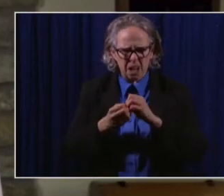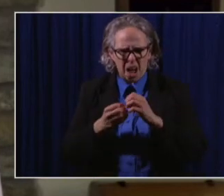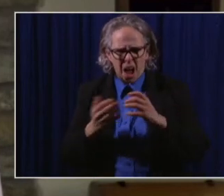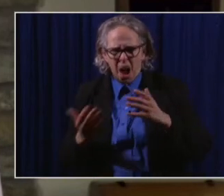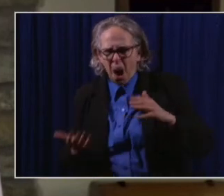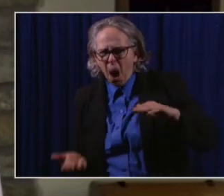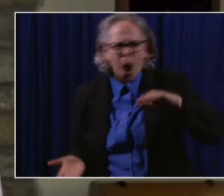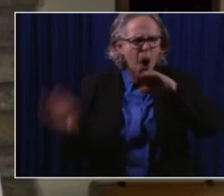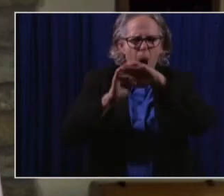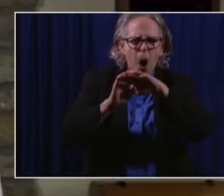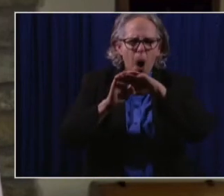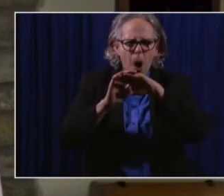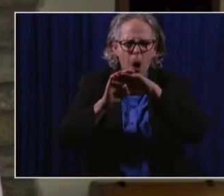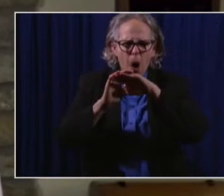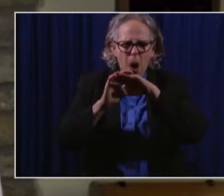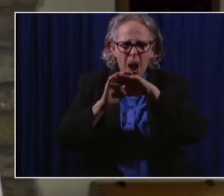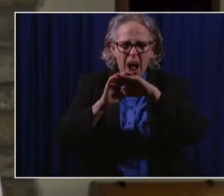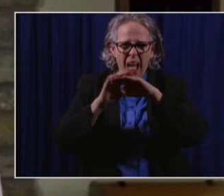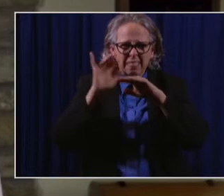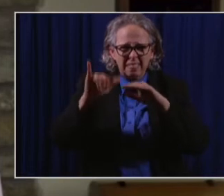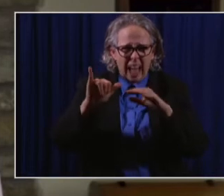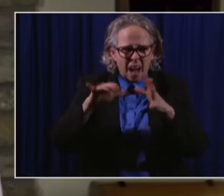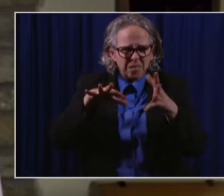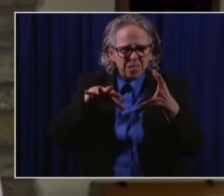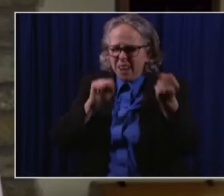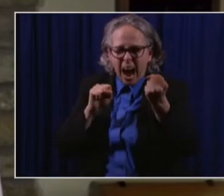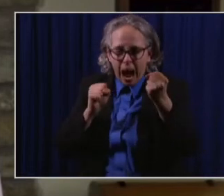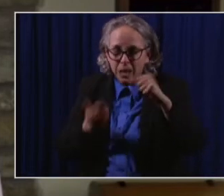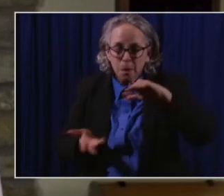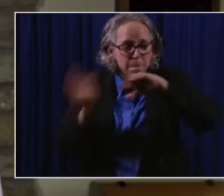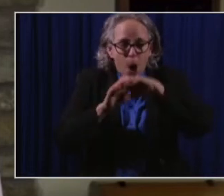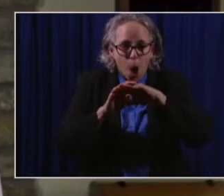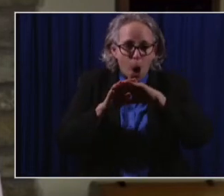ugly. It is not good.